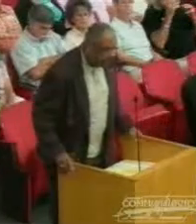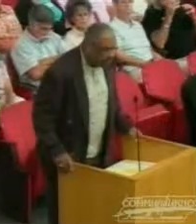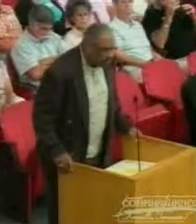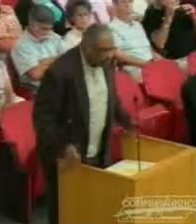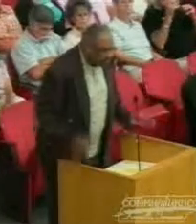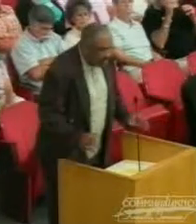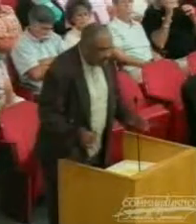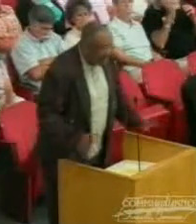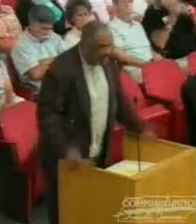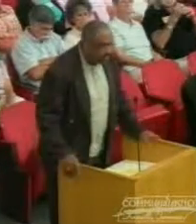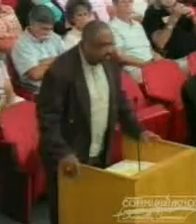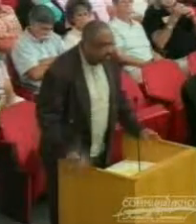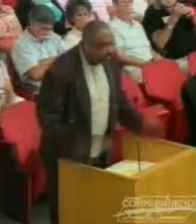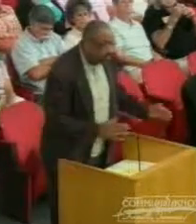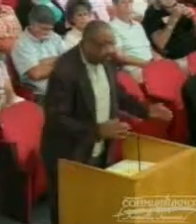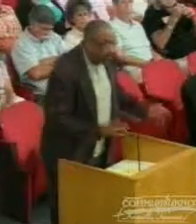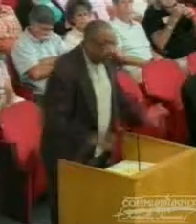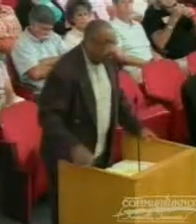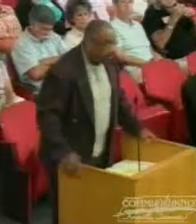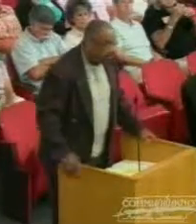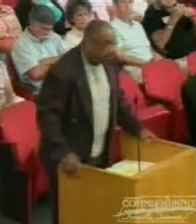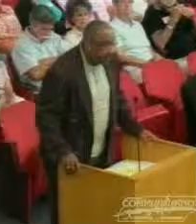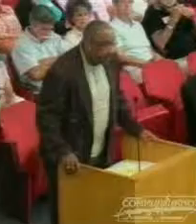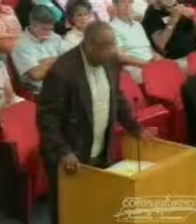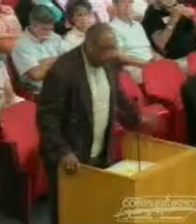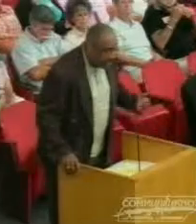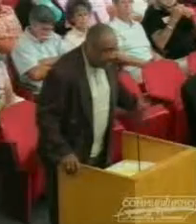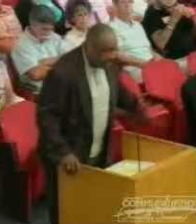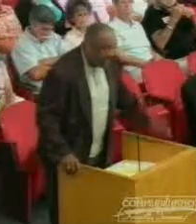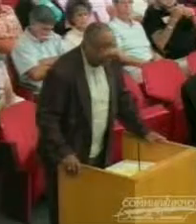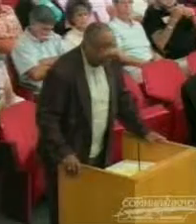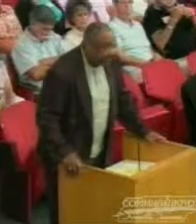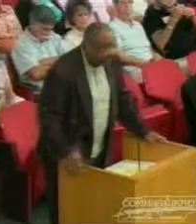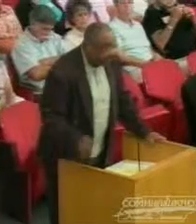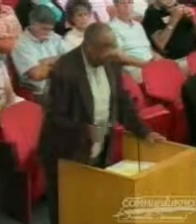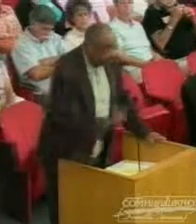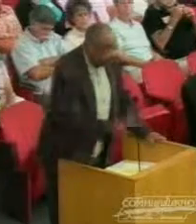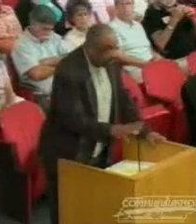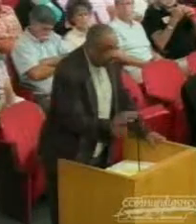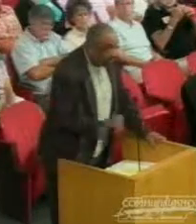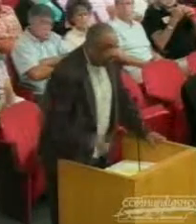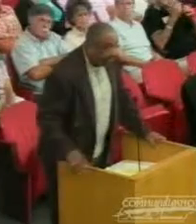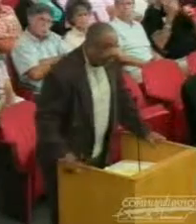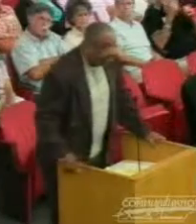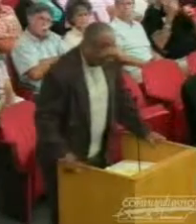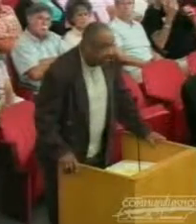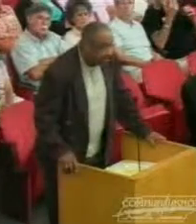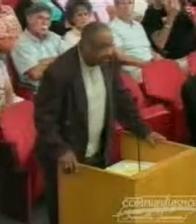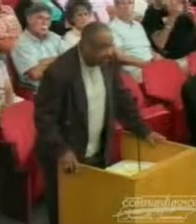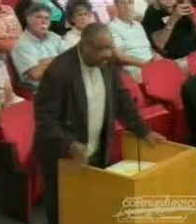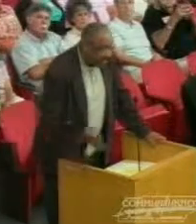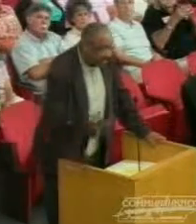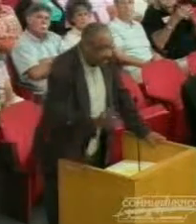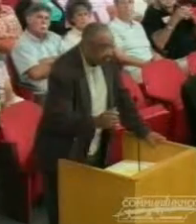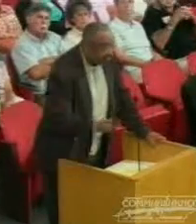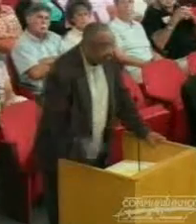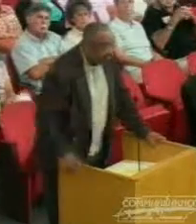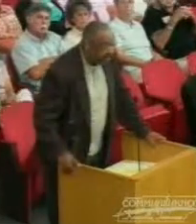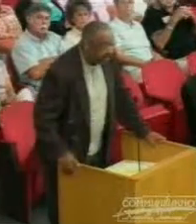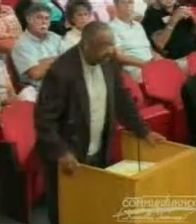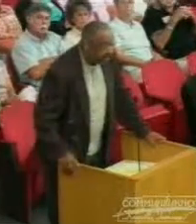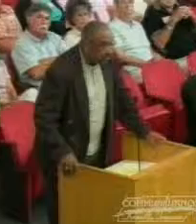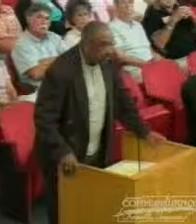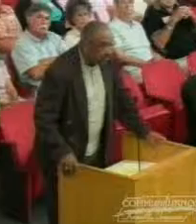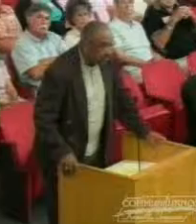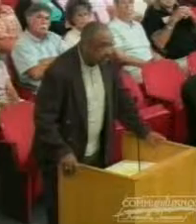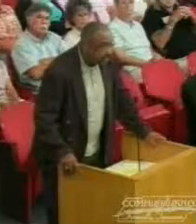volunteered more time here than more of you ever know. She had no idea what I did, and it didn't matter. But like I said, I clearly separated what I do outside